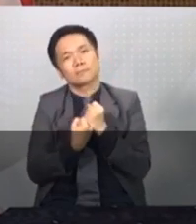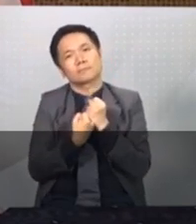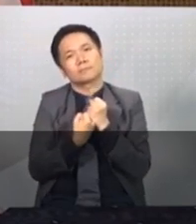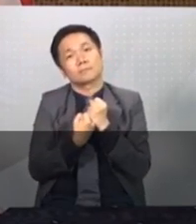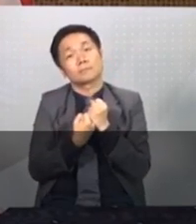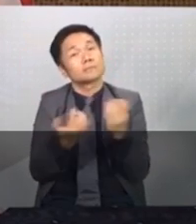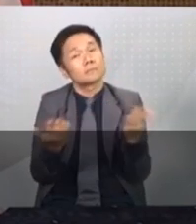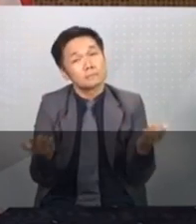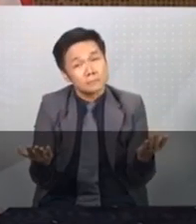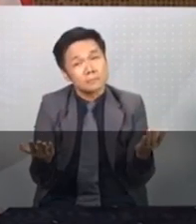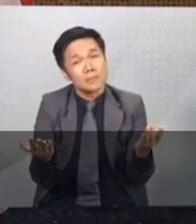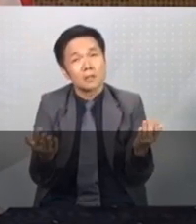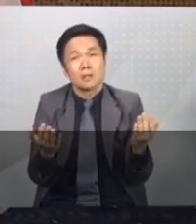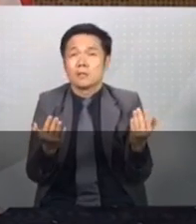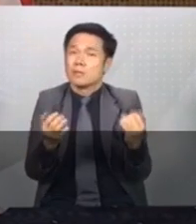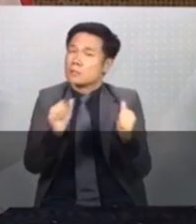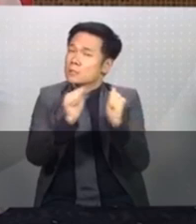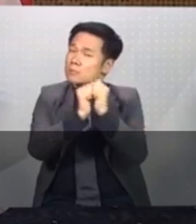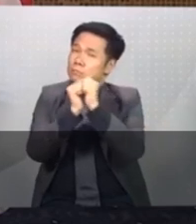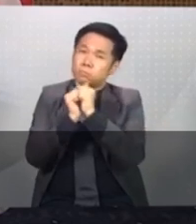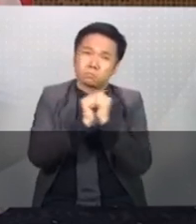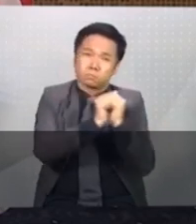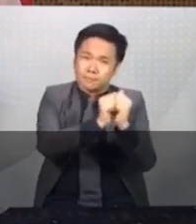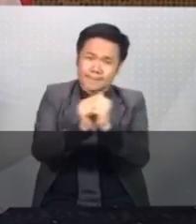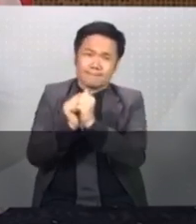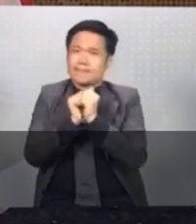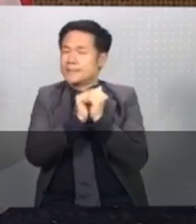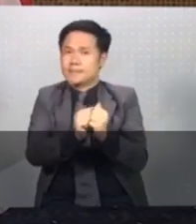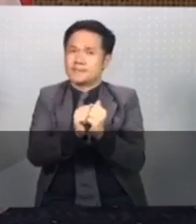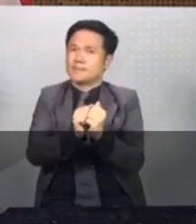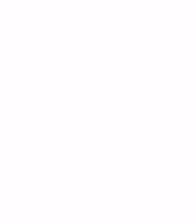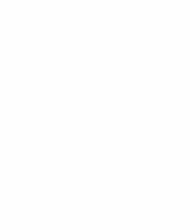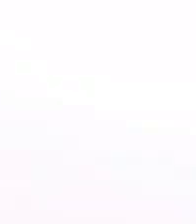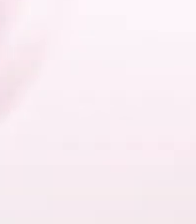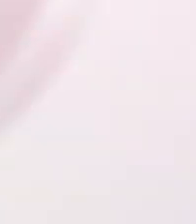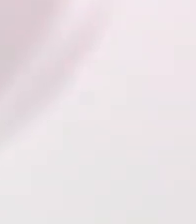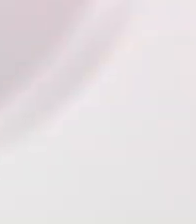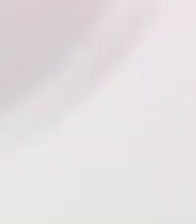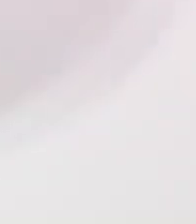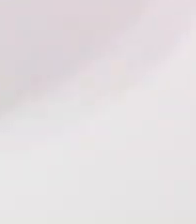marilah kita berganding bahu mengharungi krisis ini bersama-sama.